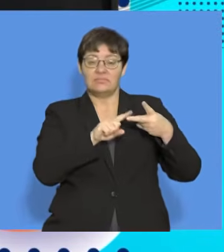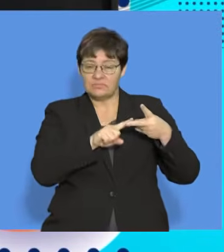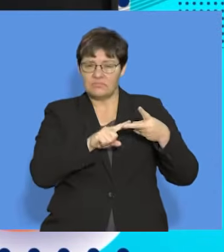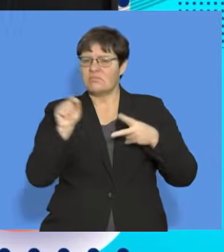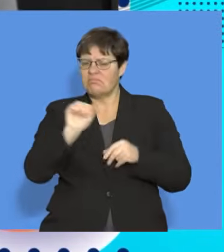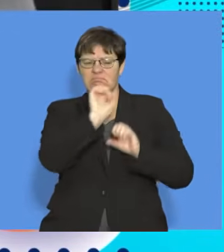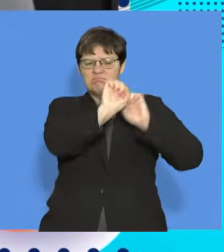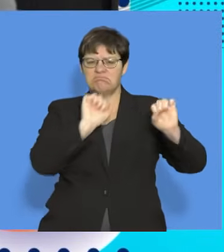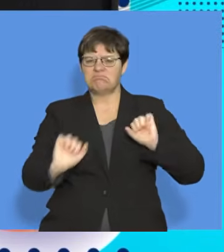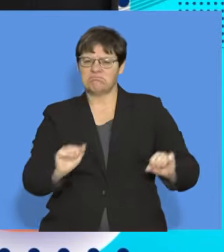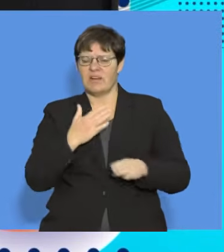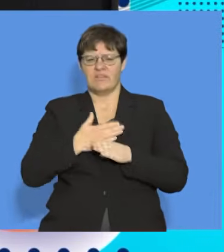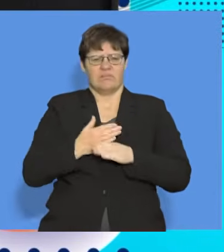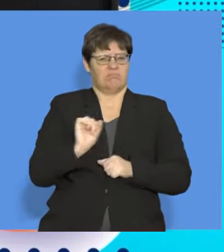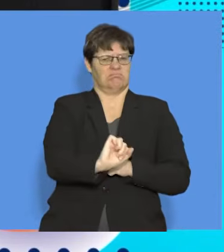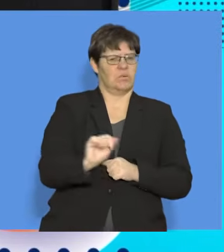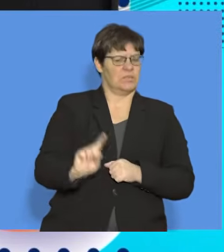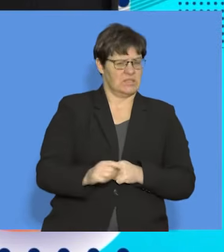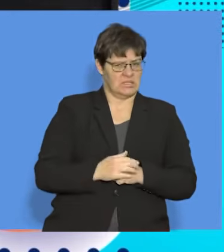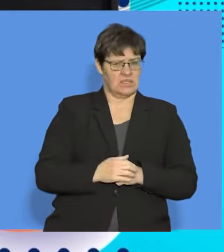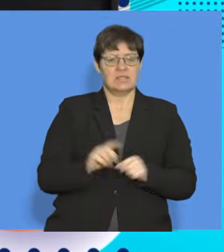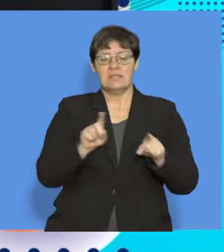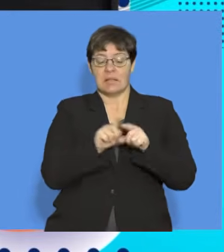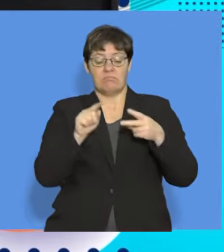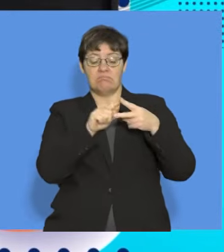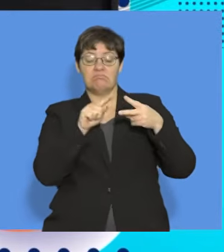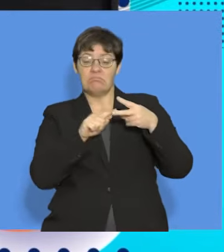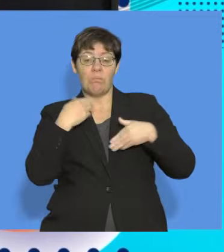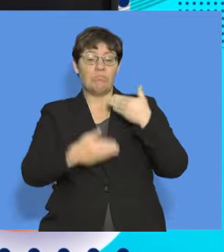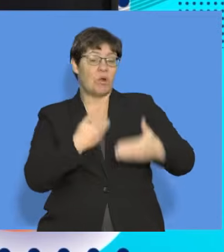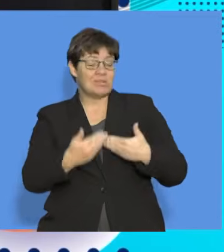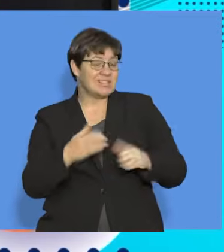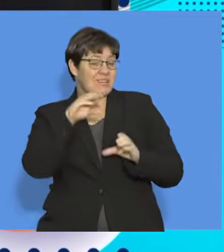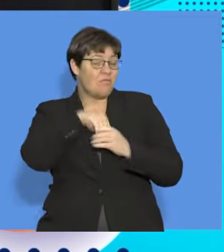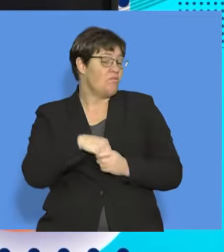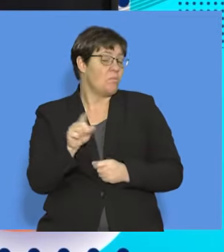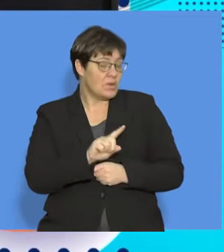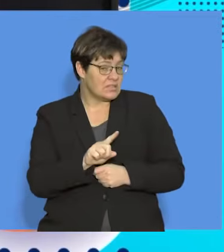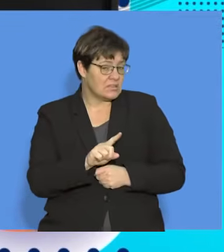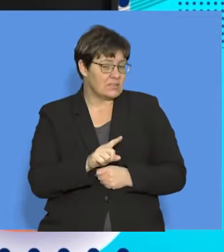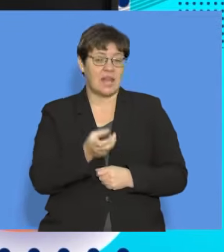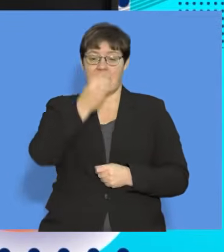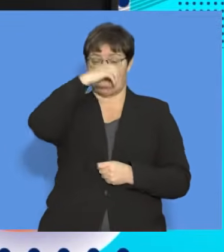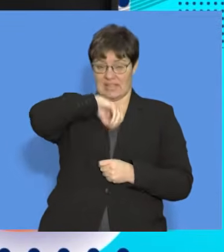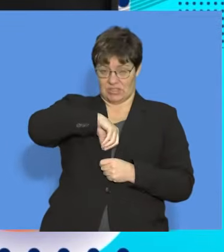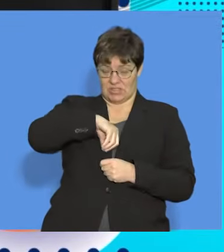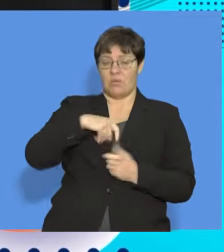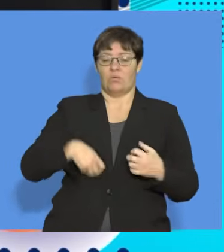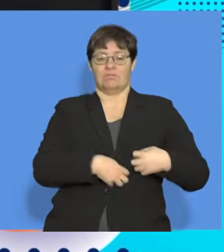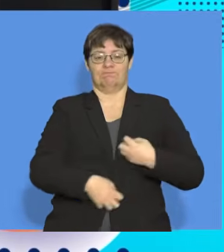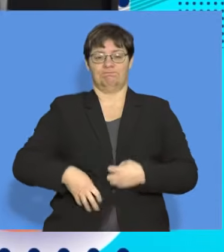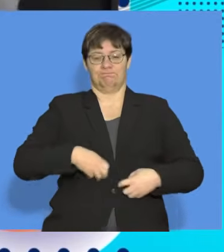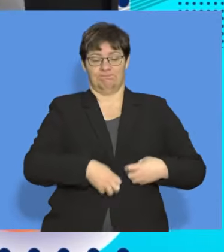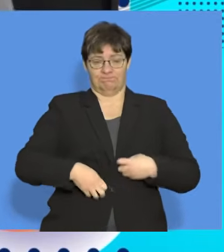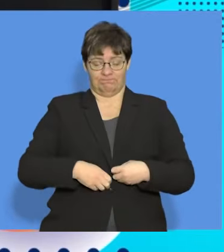their functions. And also we're going to spend some time looking at two important processes in digestion. The process of ingestion as well as the